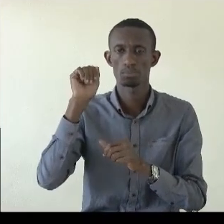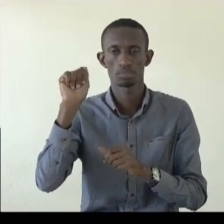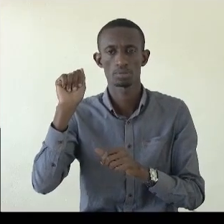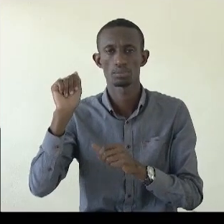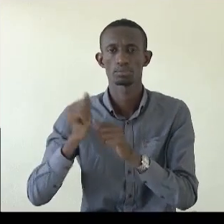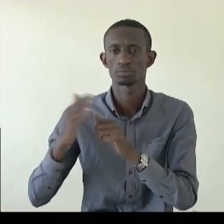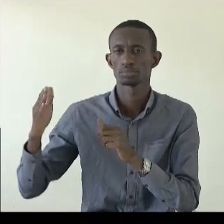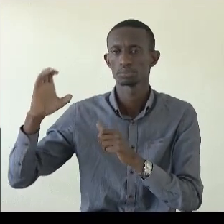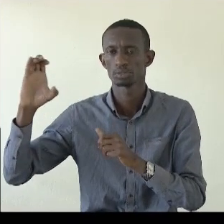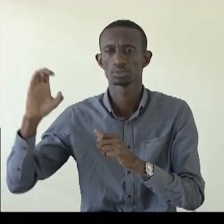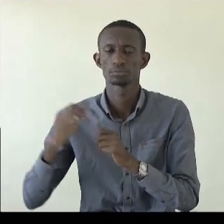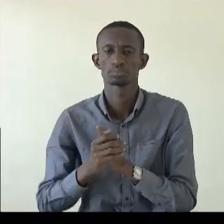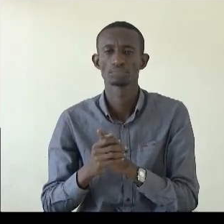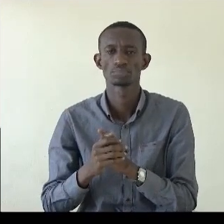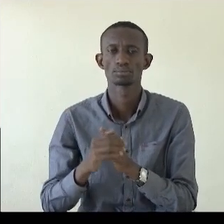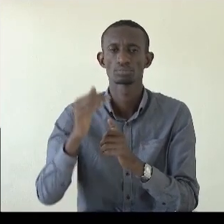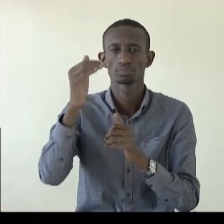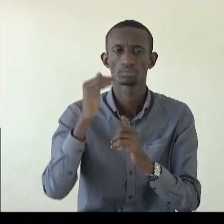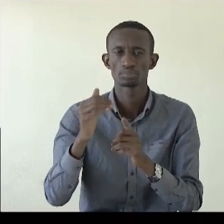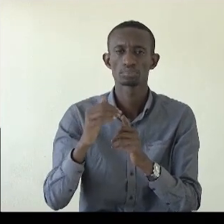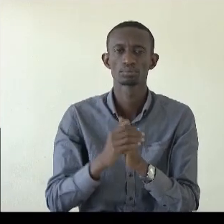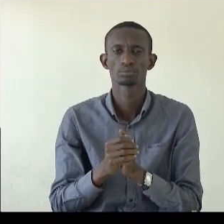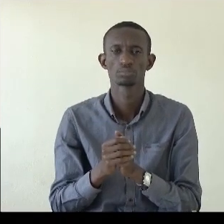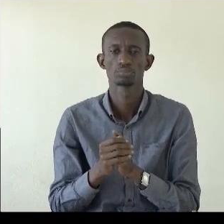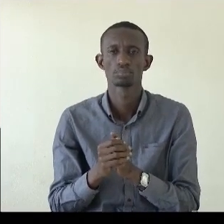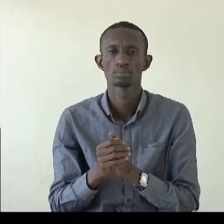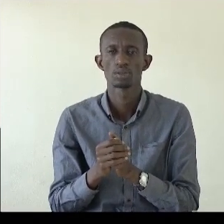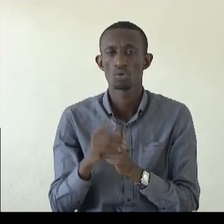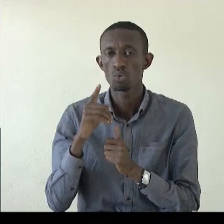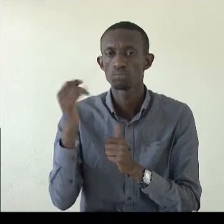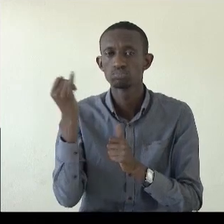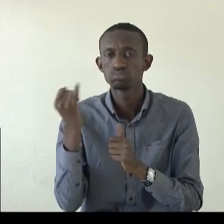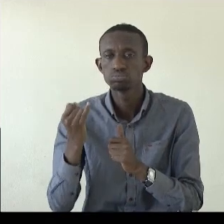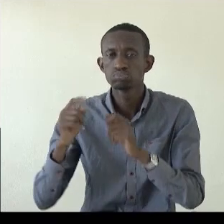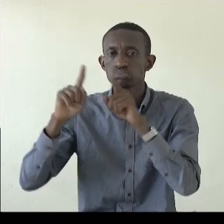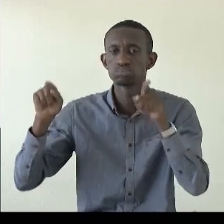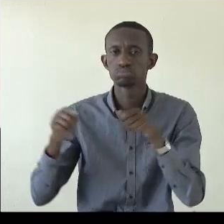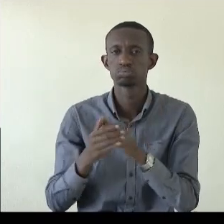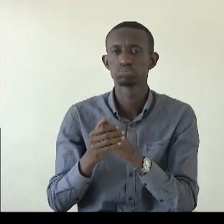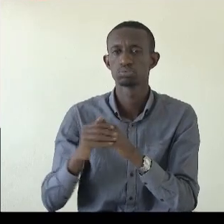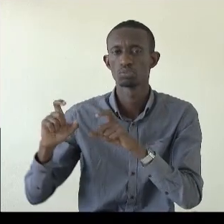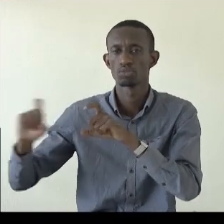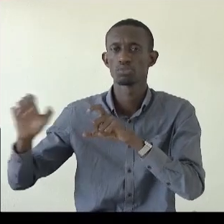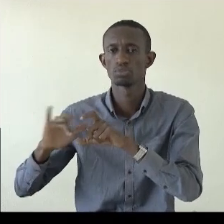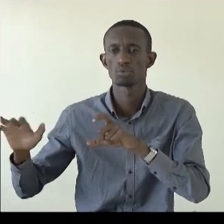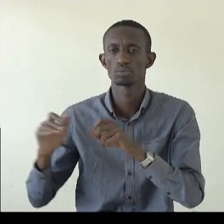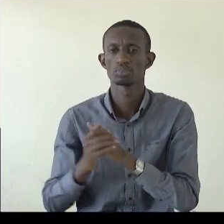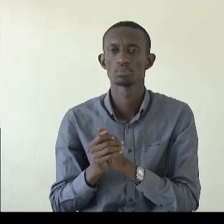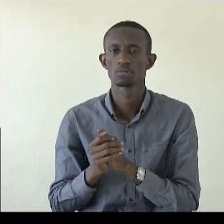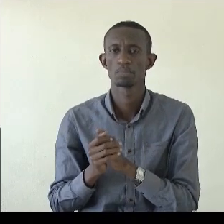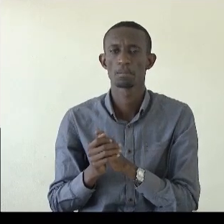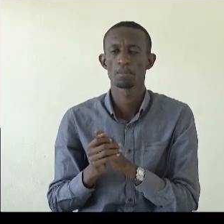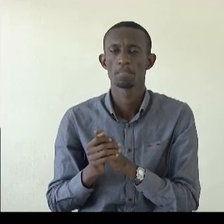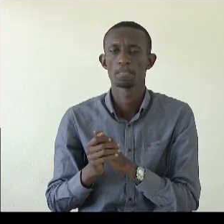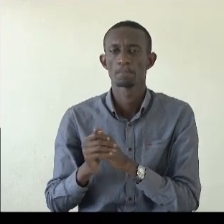the structural formula of 4-methyl benzene sulfonic acid. So the 4-methyl benzene sulfonic acid is